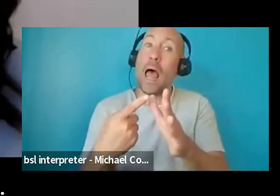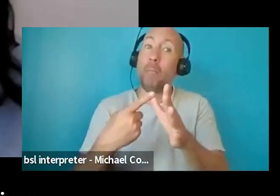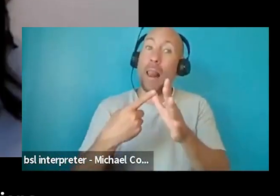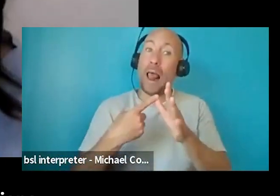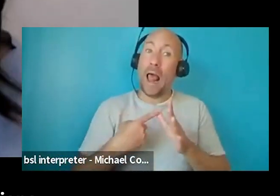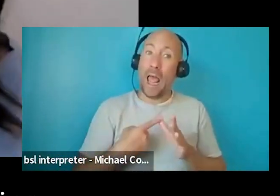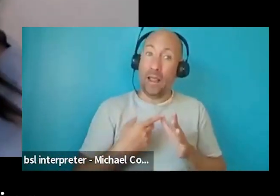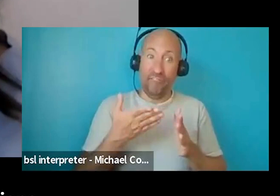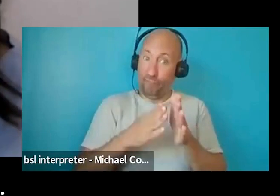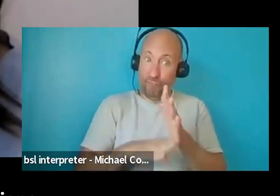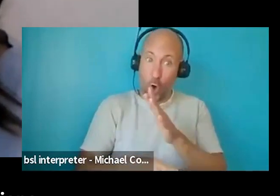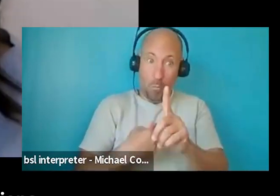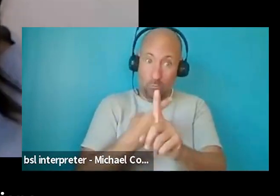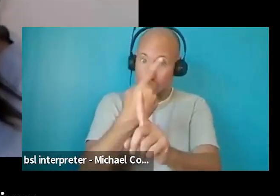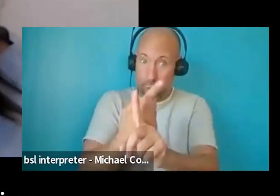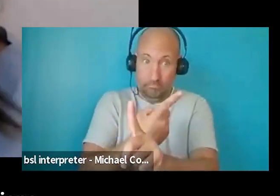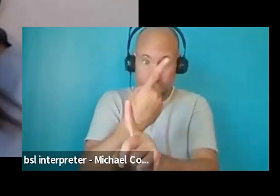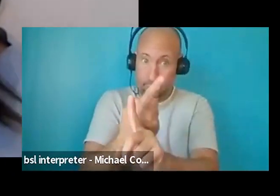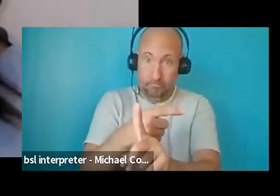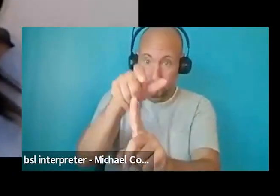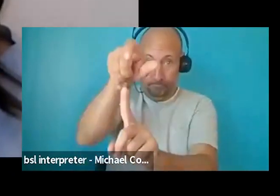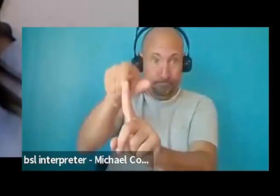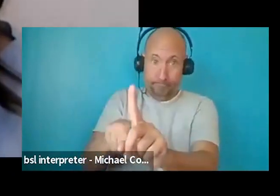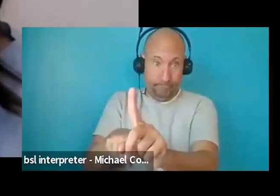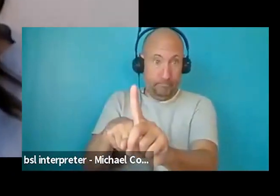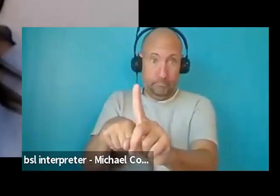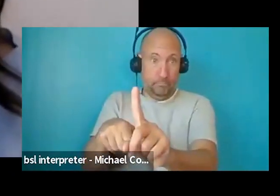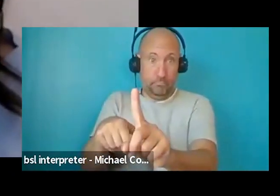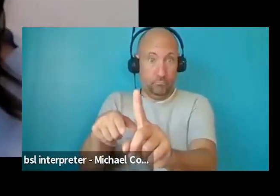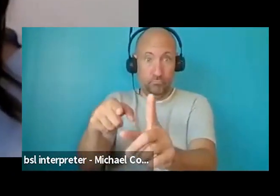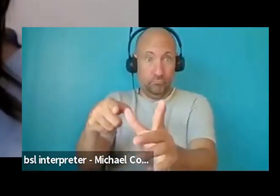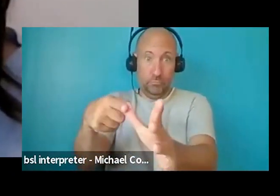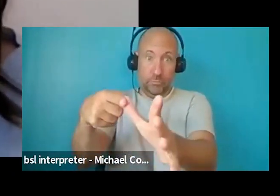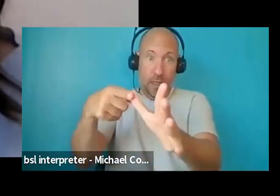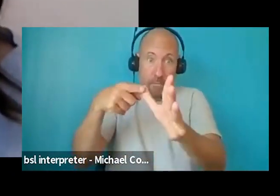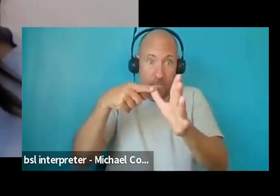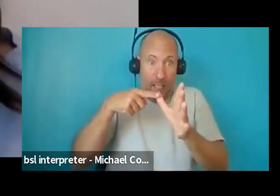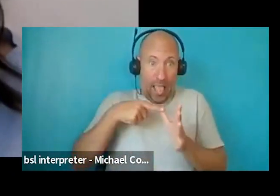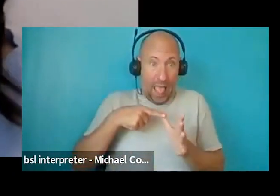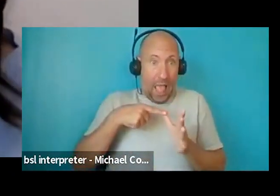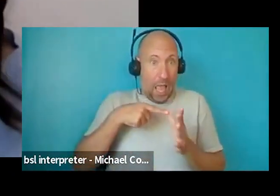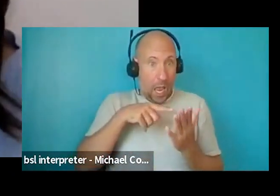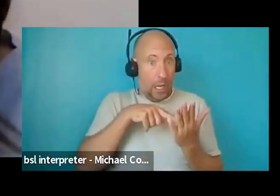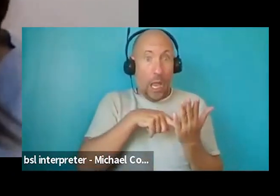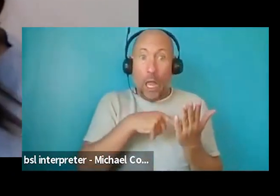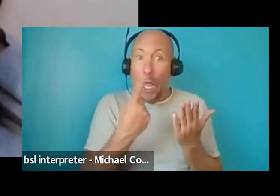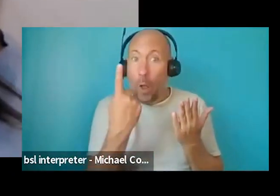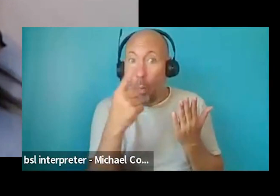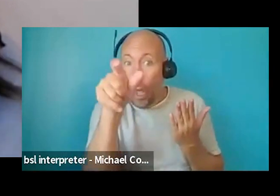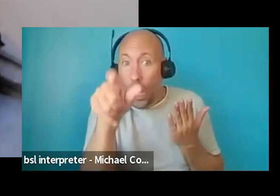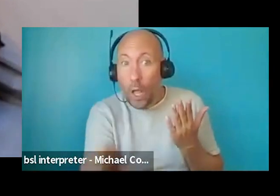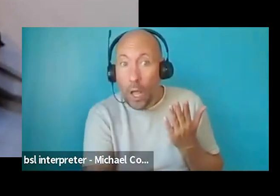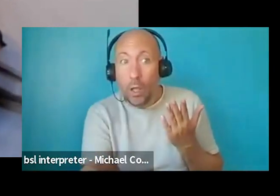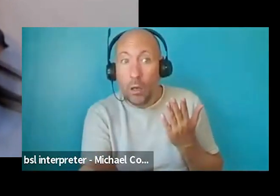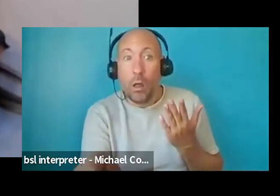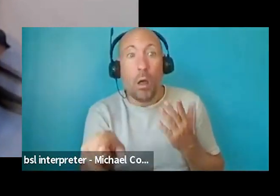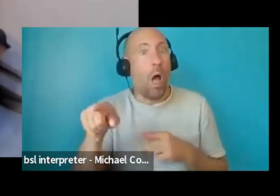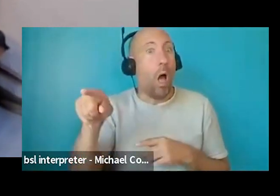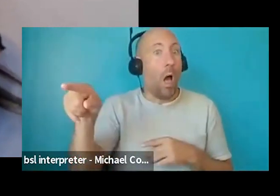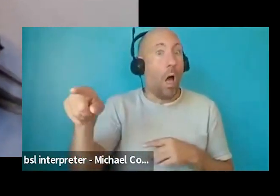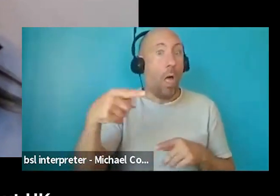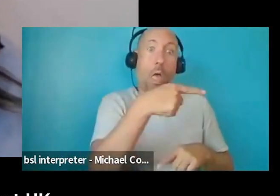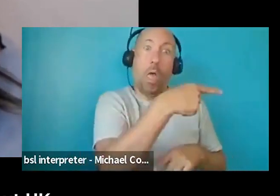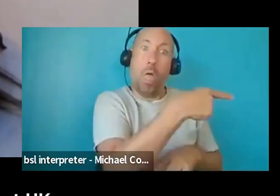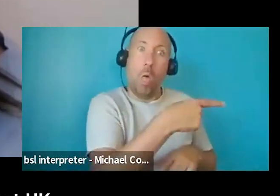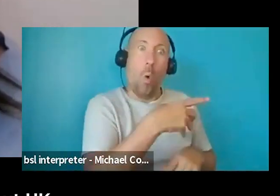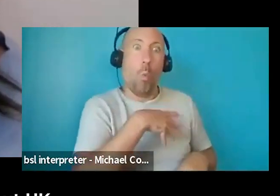the individual artist, making reference to one residency in the